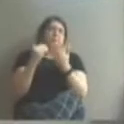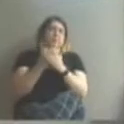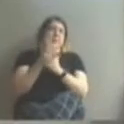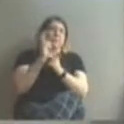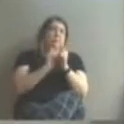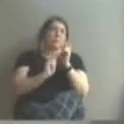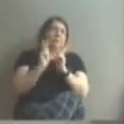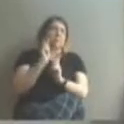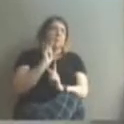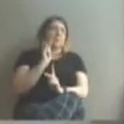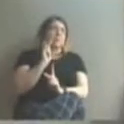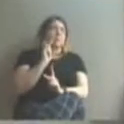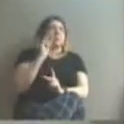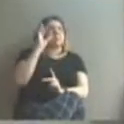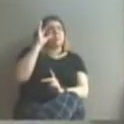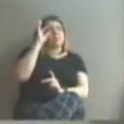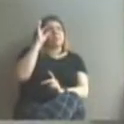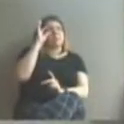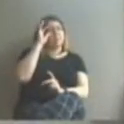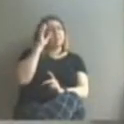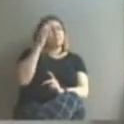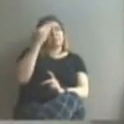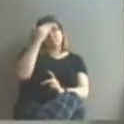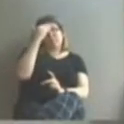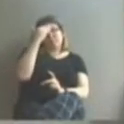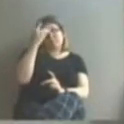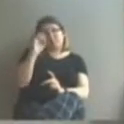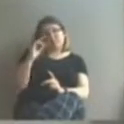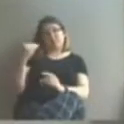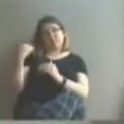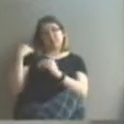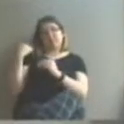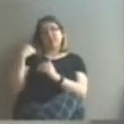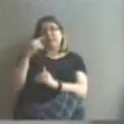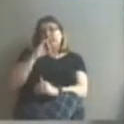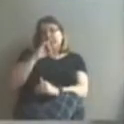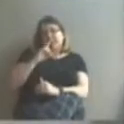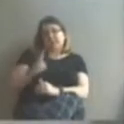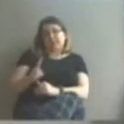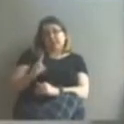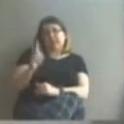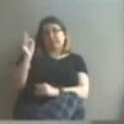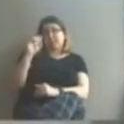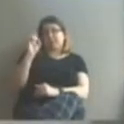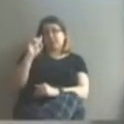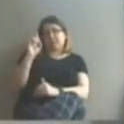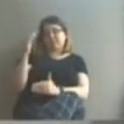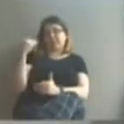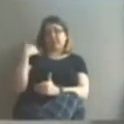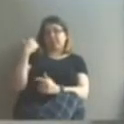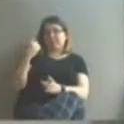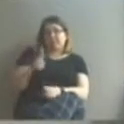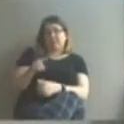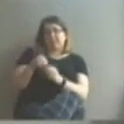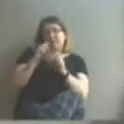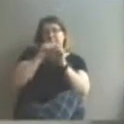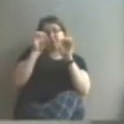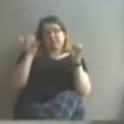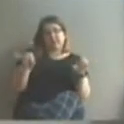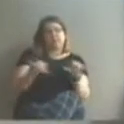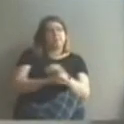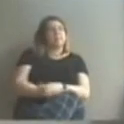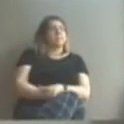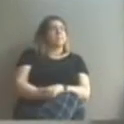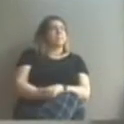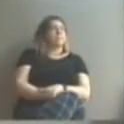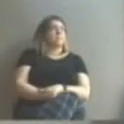that you'd be bringing in or with the changes, do they know where the accountability lies? And ultimately, where does accountability lie within the system? Well, that's